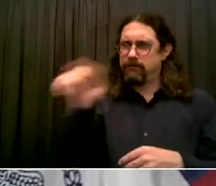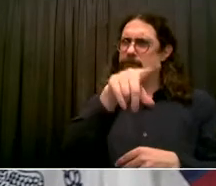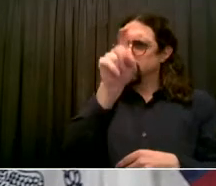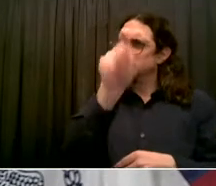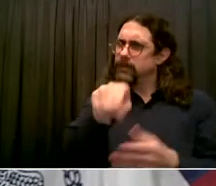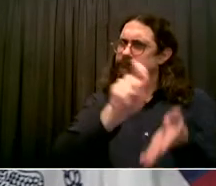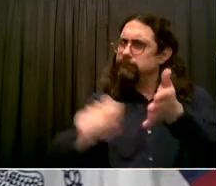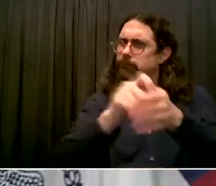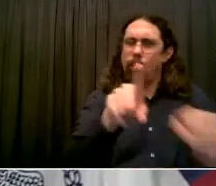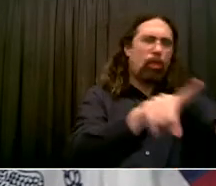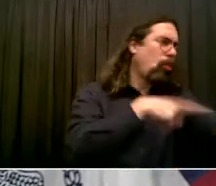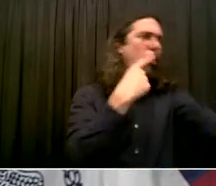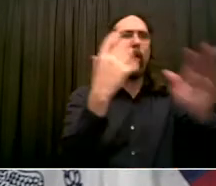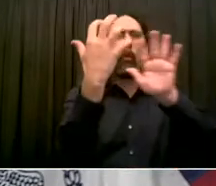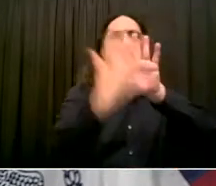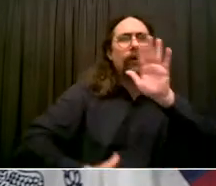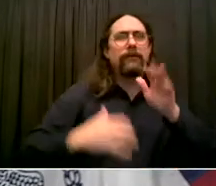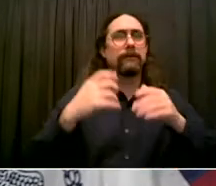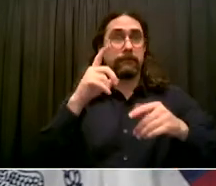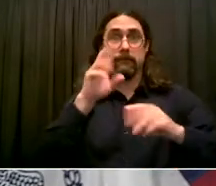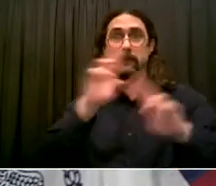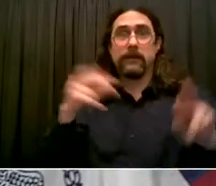but I salute him for that.